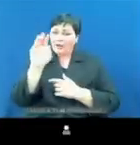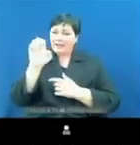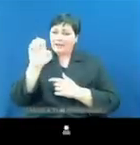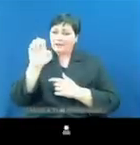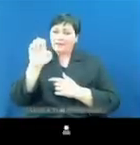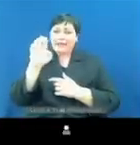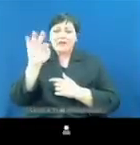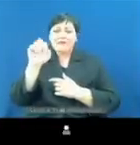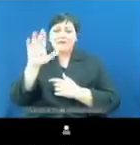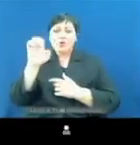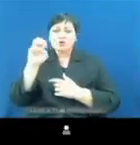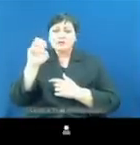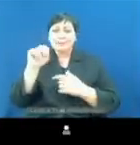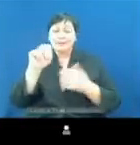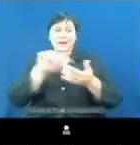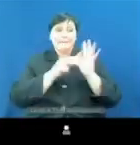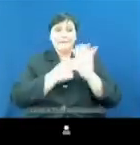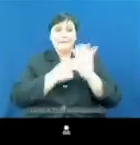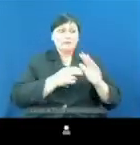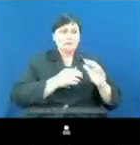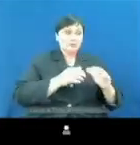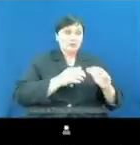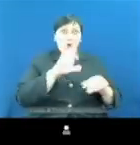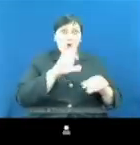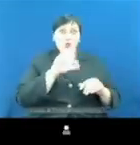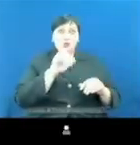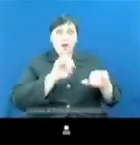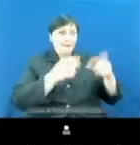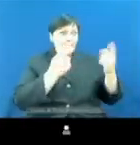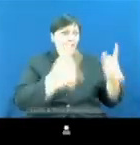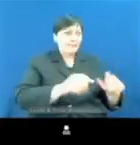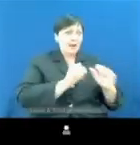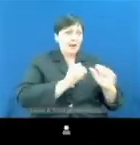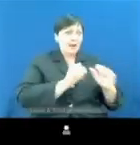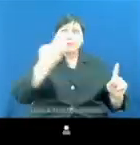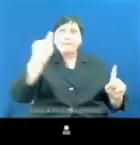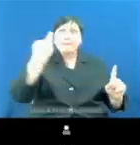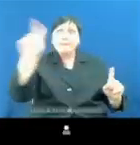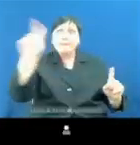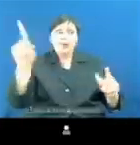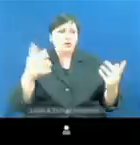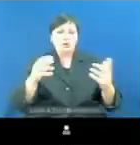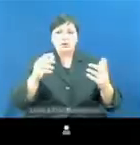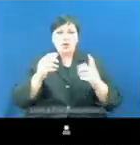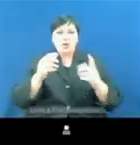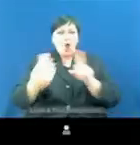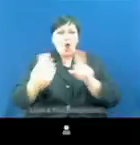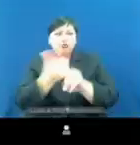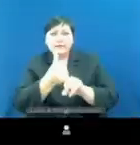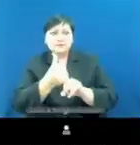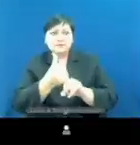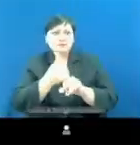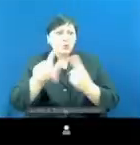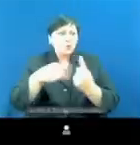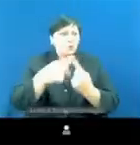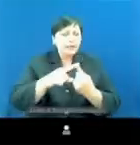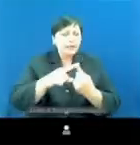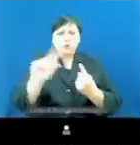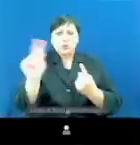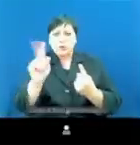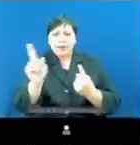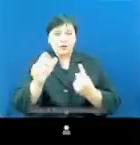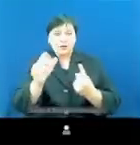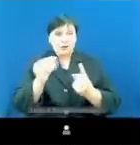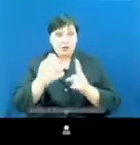crimes, arrest processes, what and where happens when a person is detained and